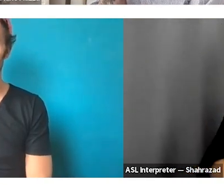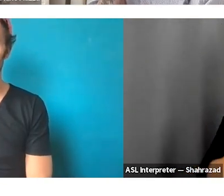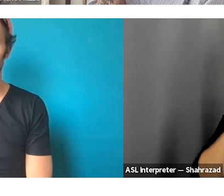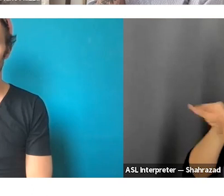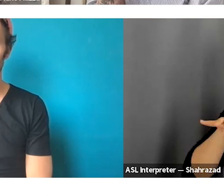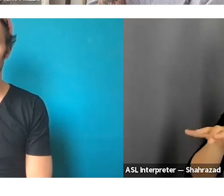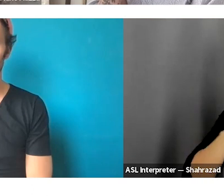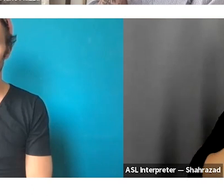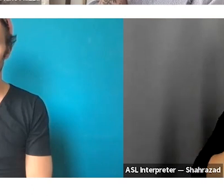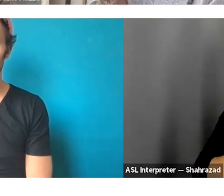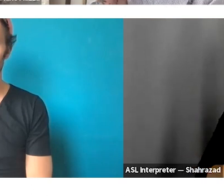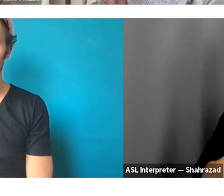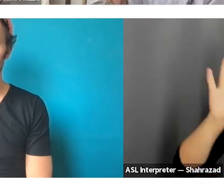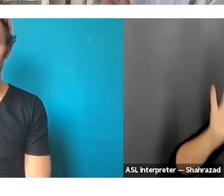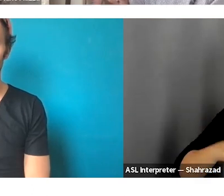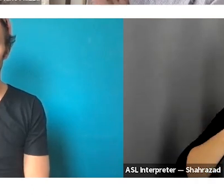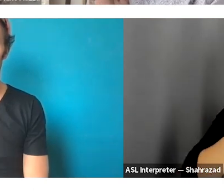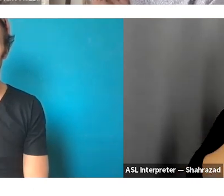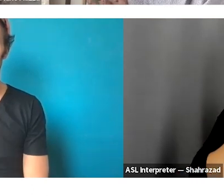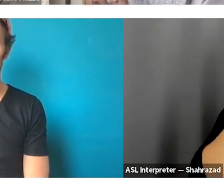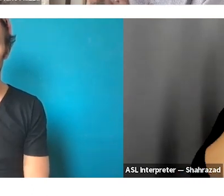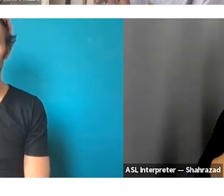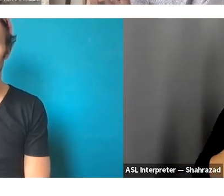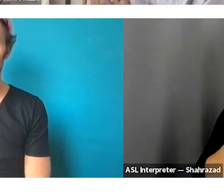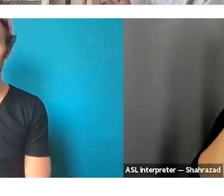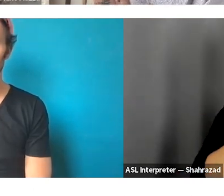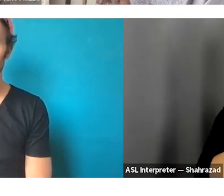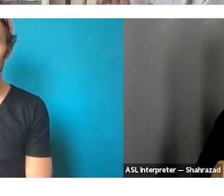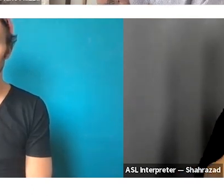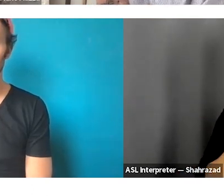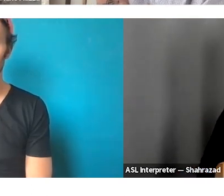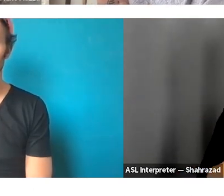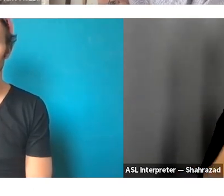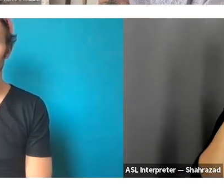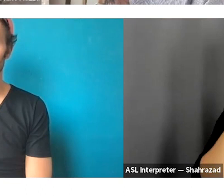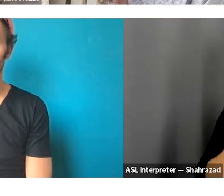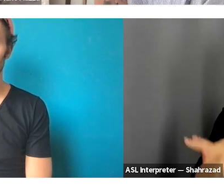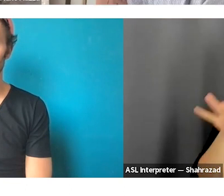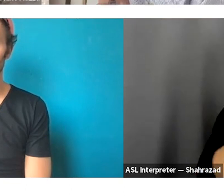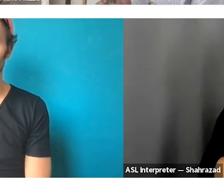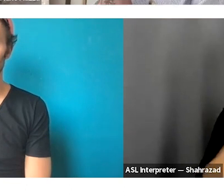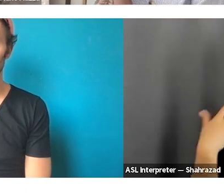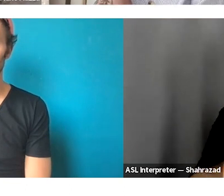And just having this as such an open resource is so important and